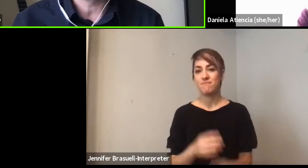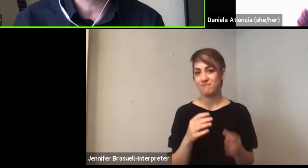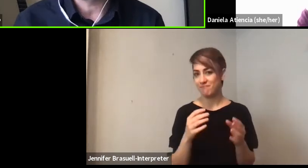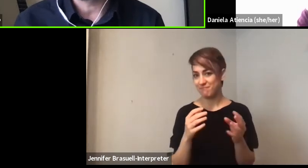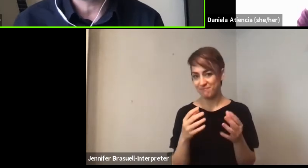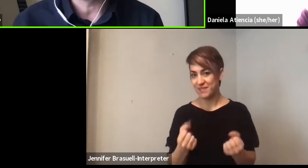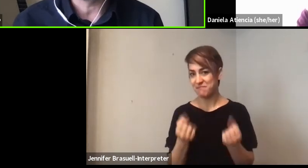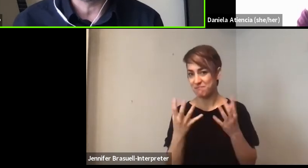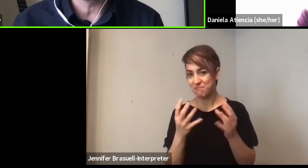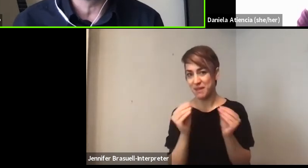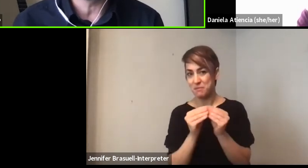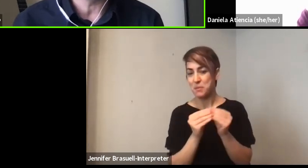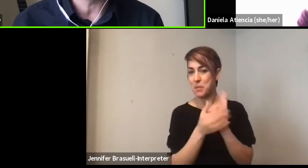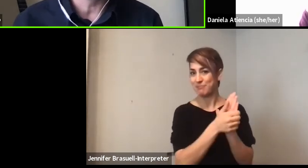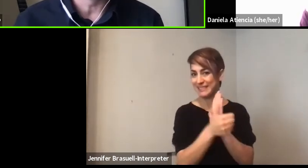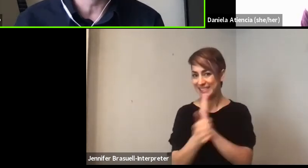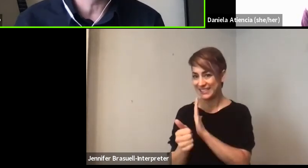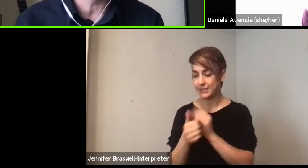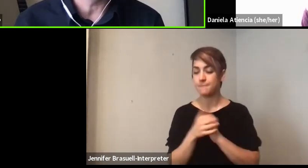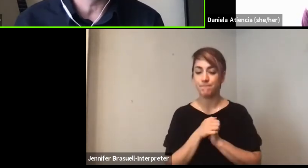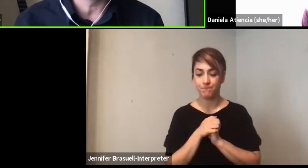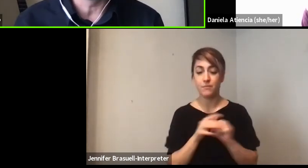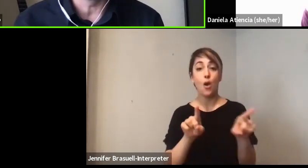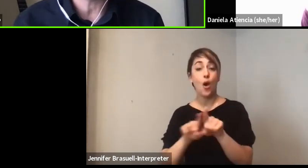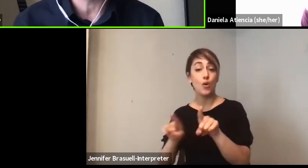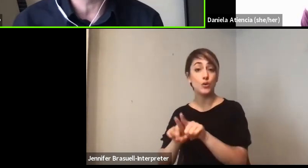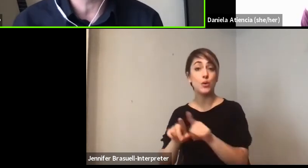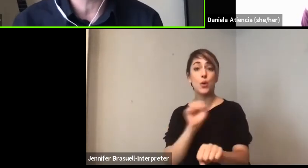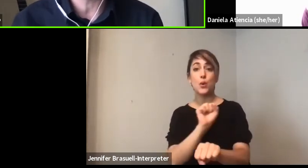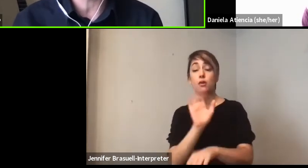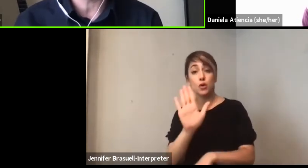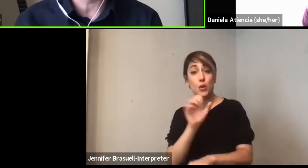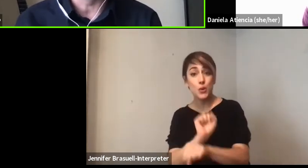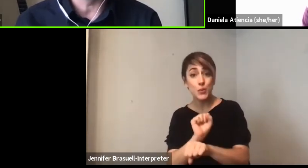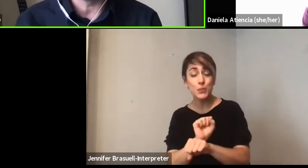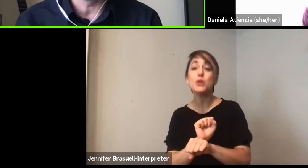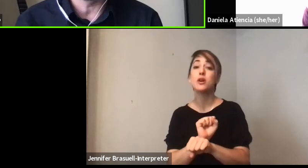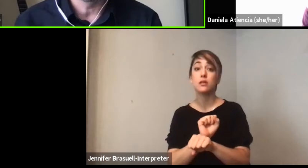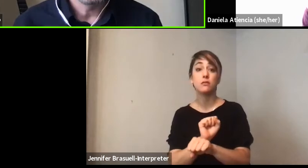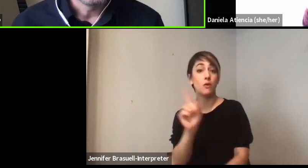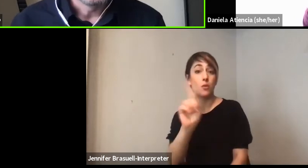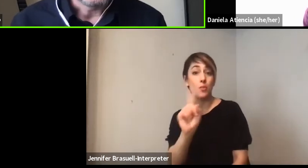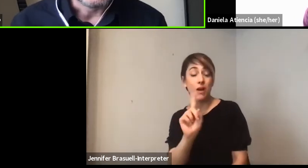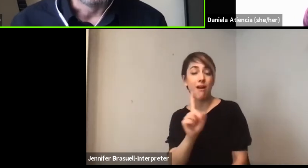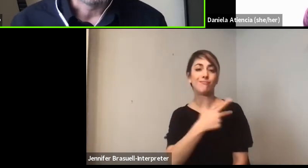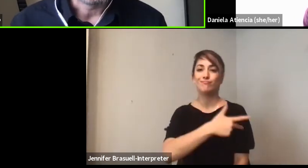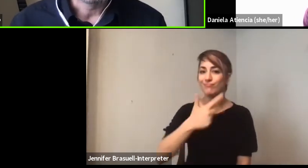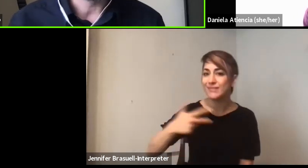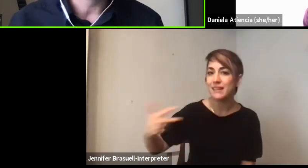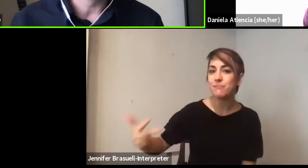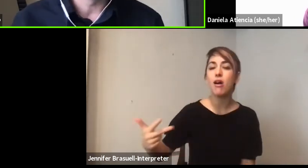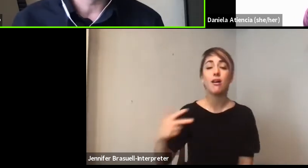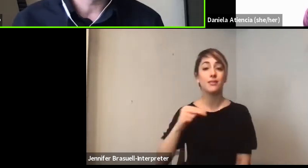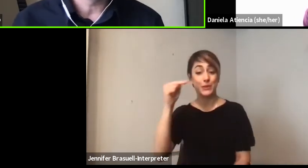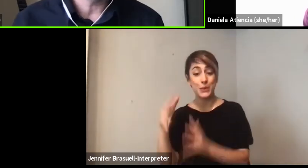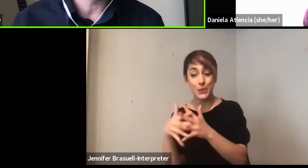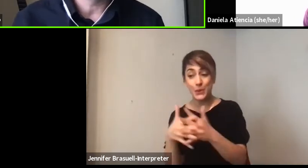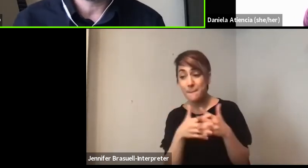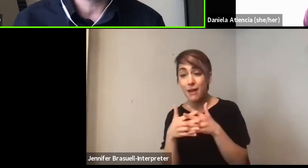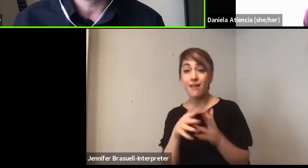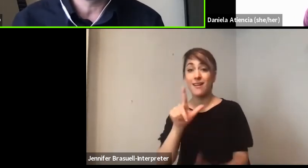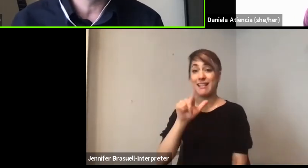in countries like Lithuania, in England, Denmark, and here in North America. Gianna